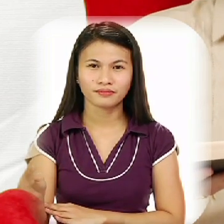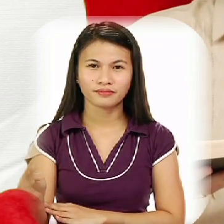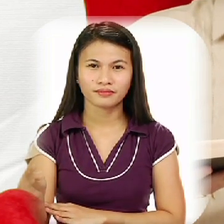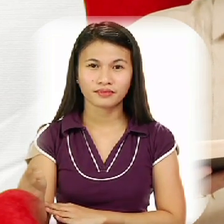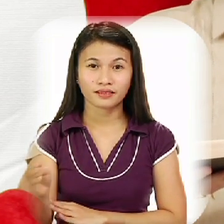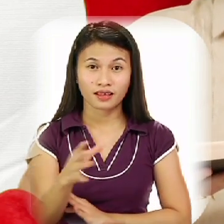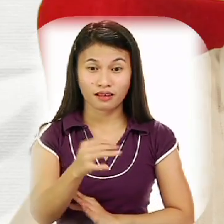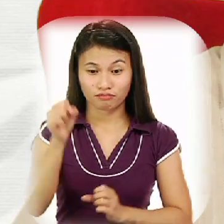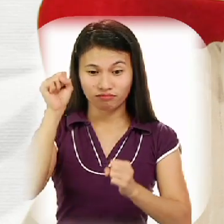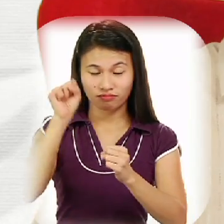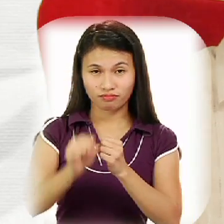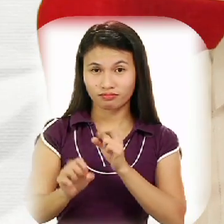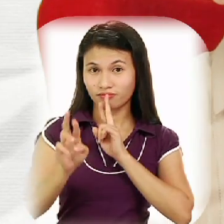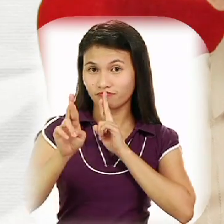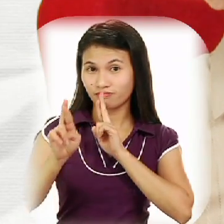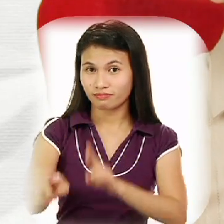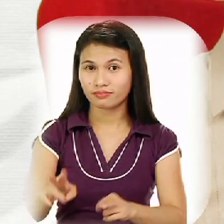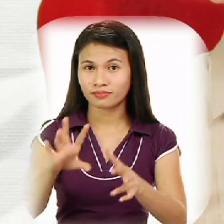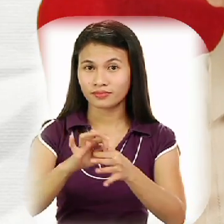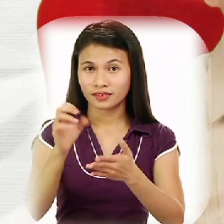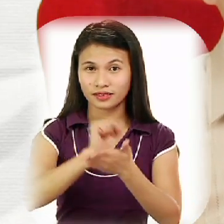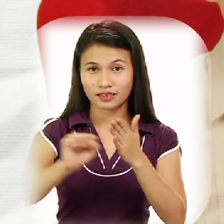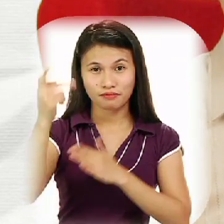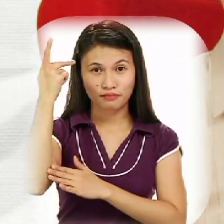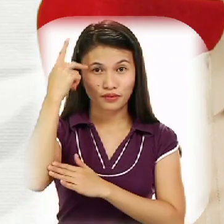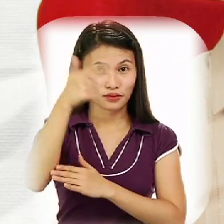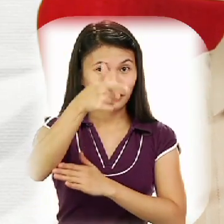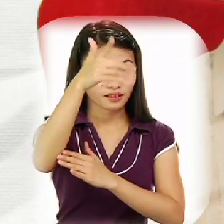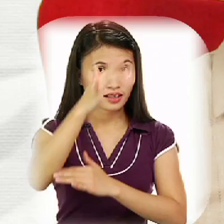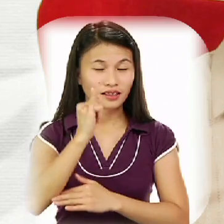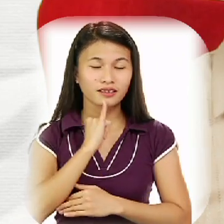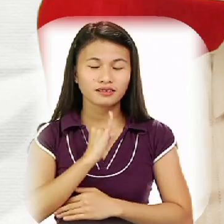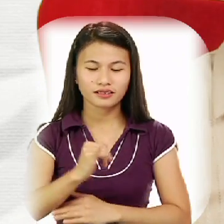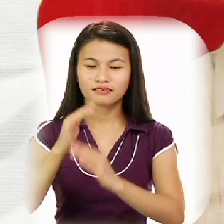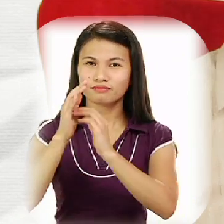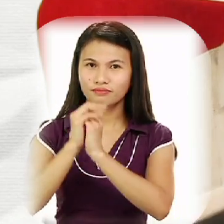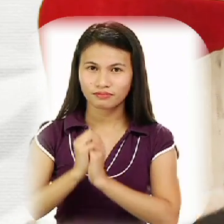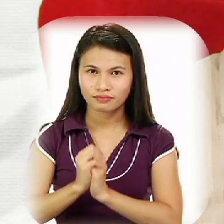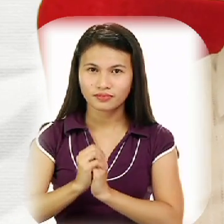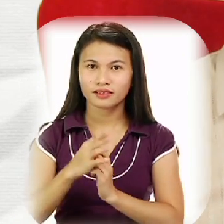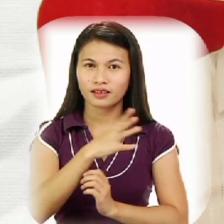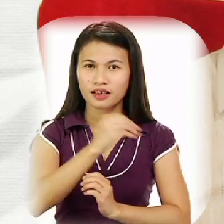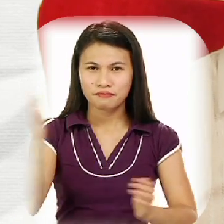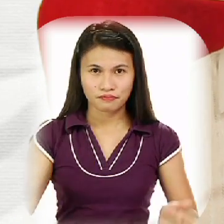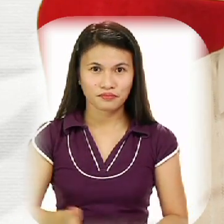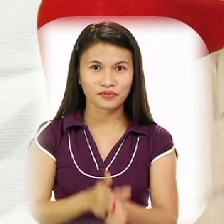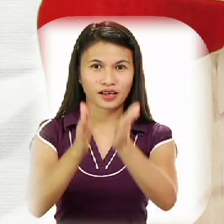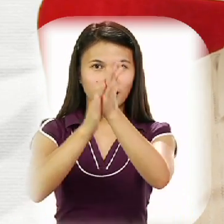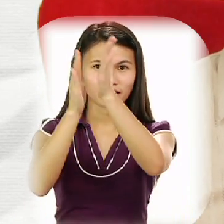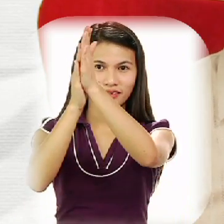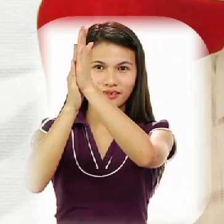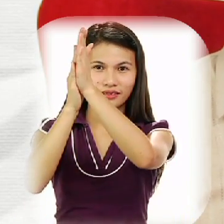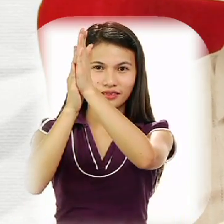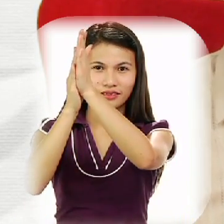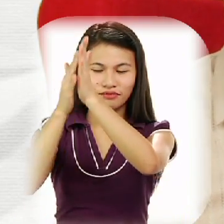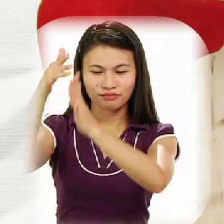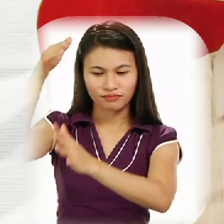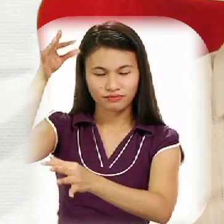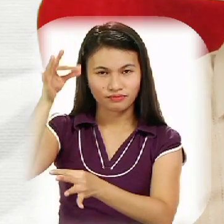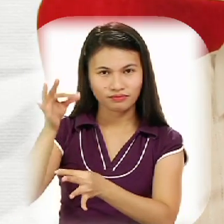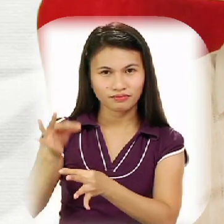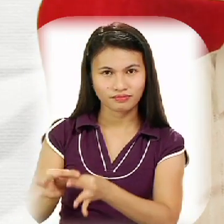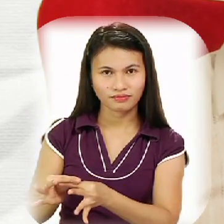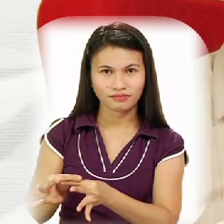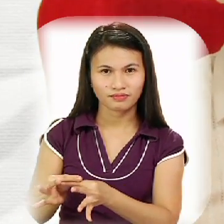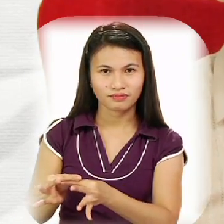And so the response of St. Paul to God is praise. Again,